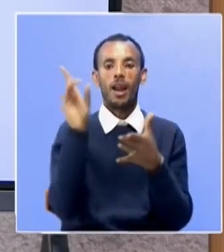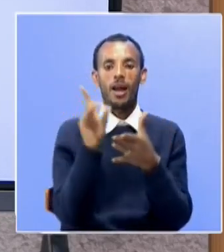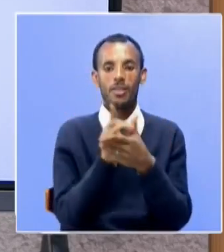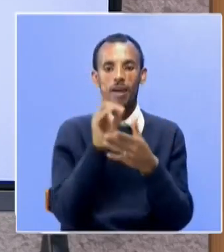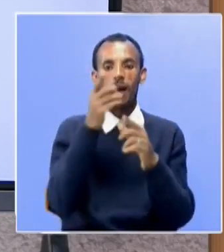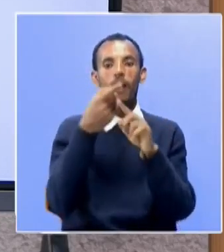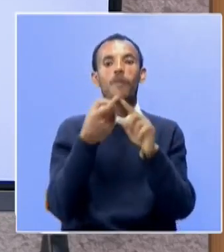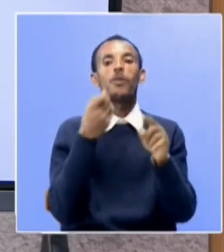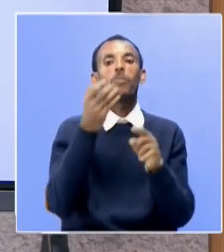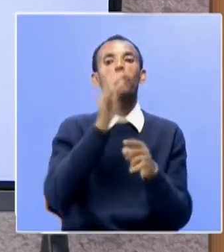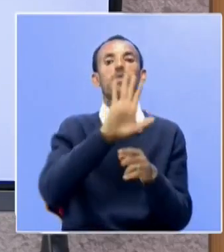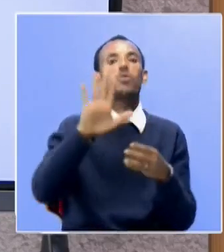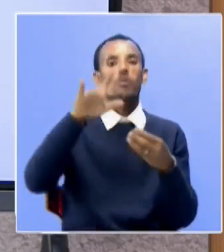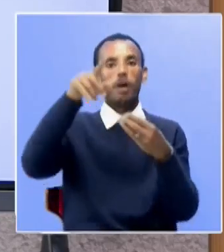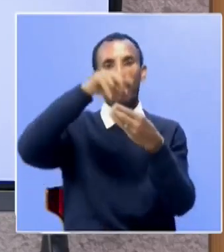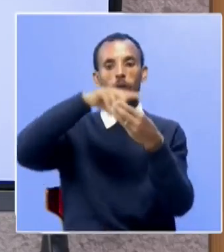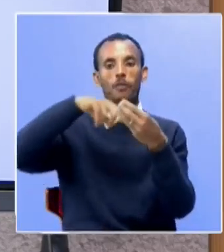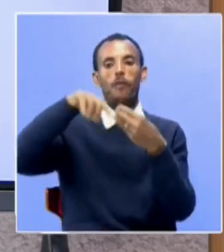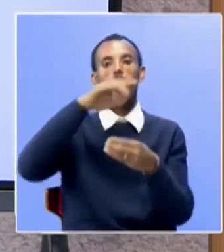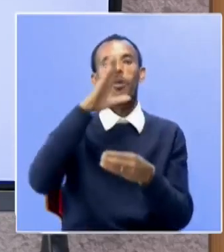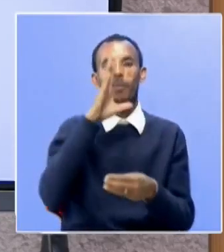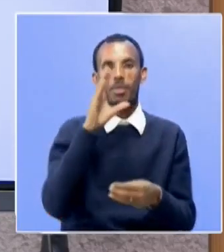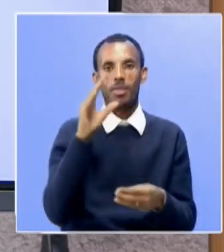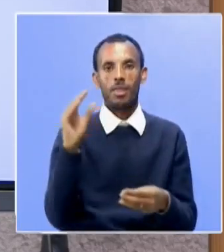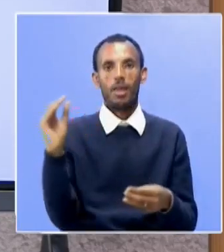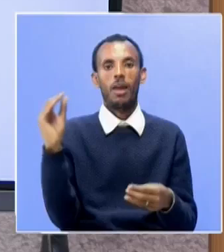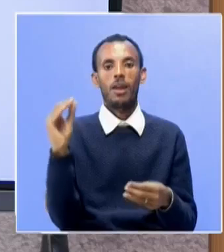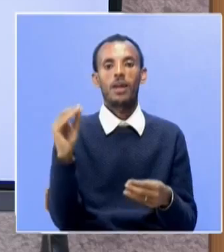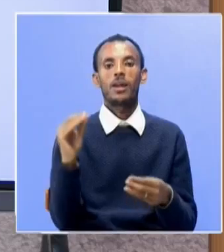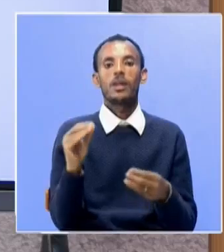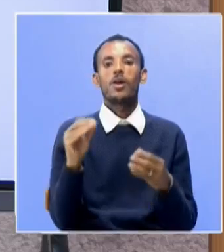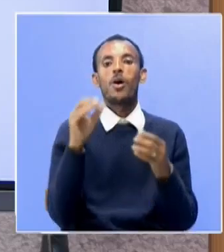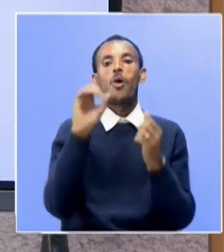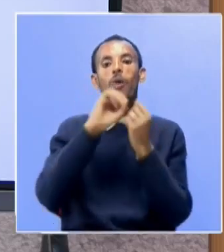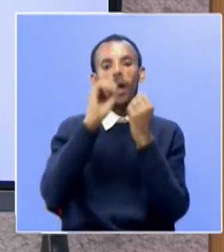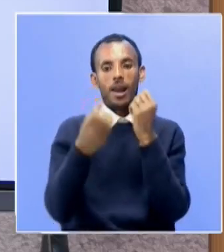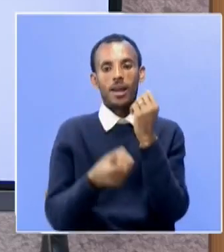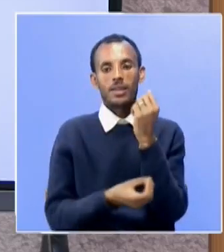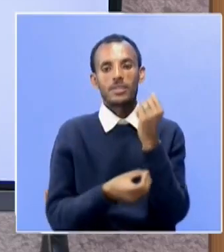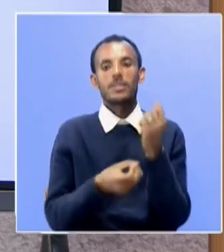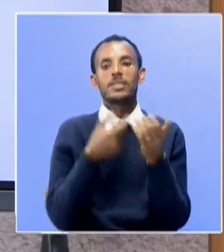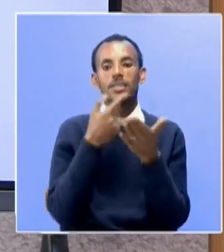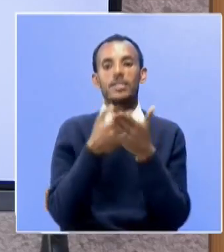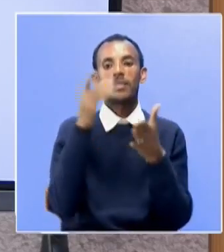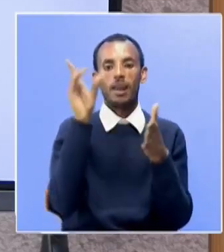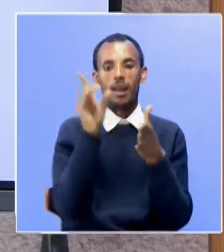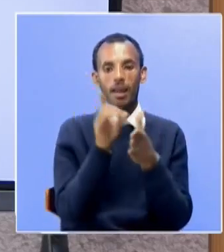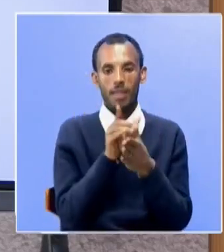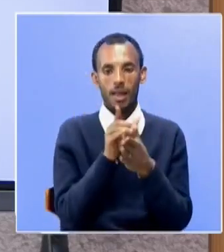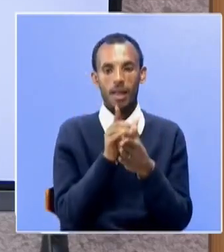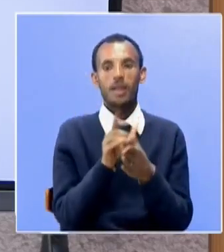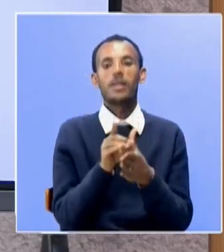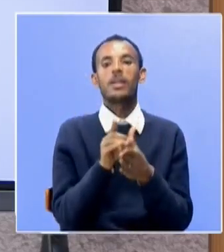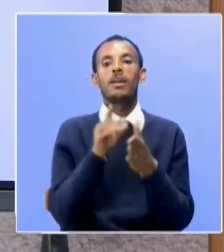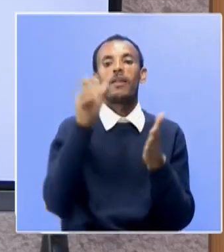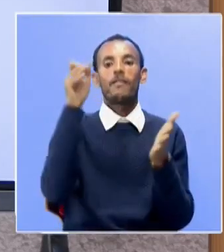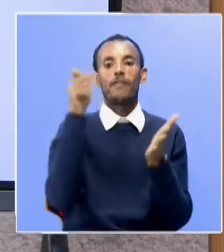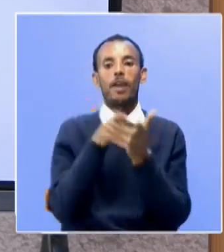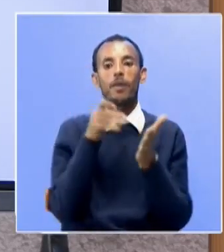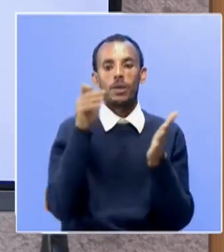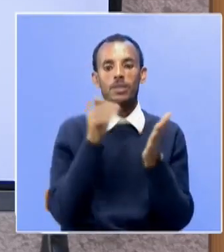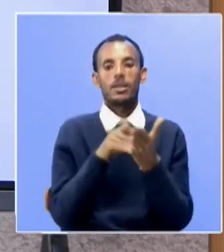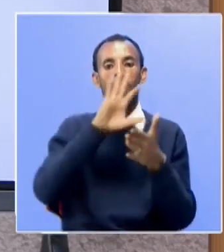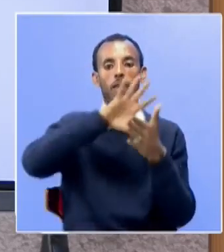your environment and just organize this data in frequency